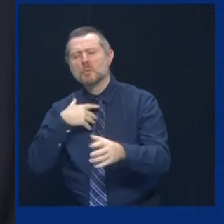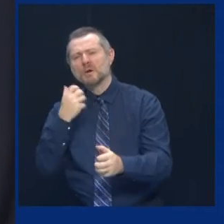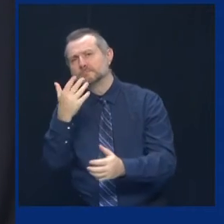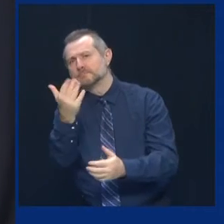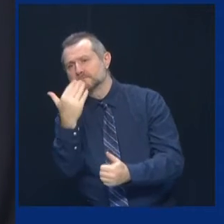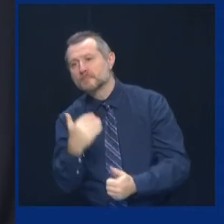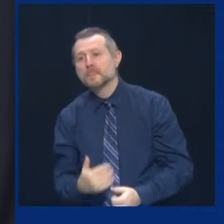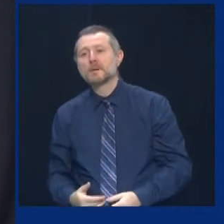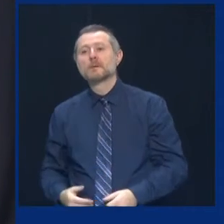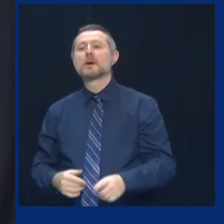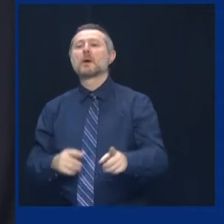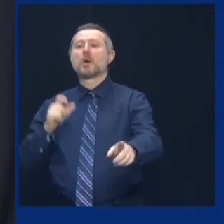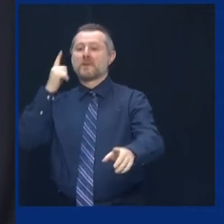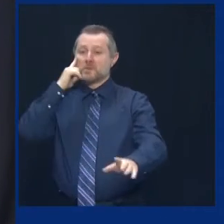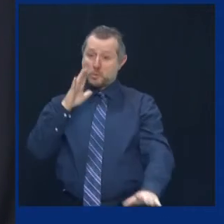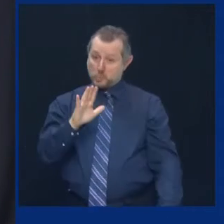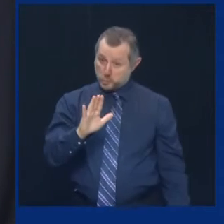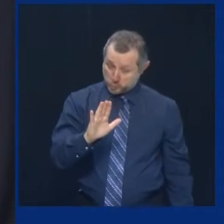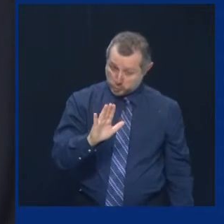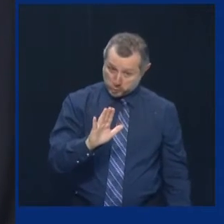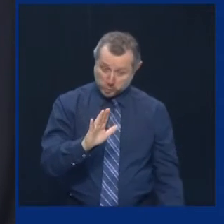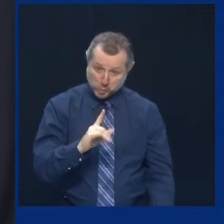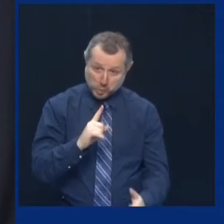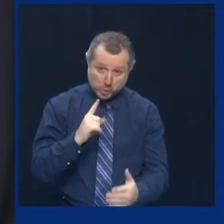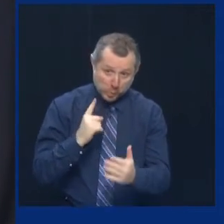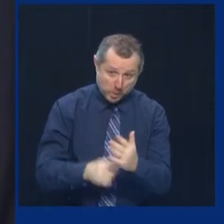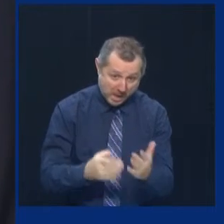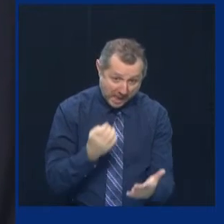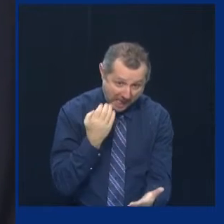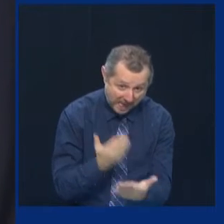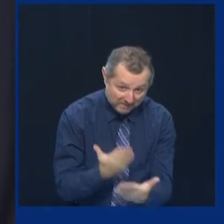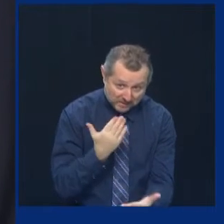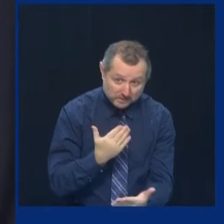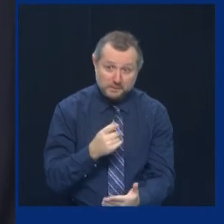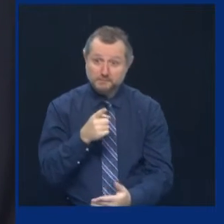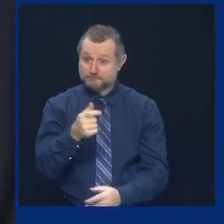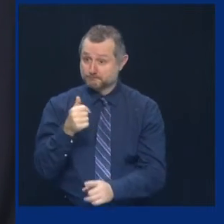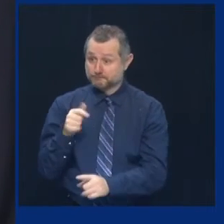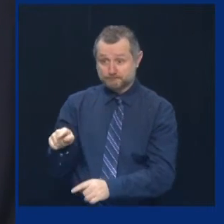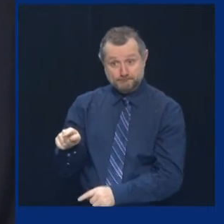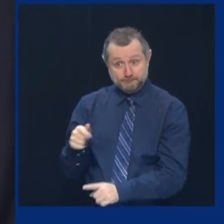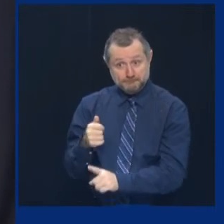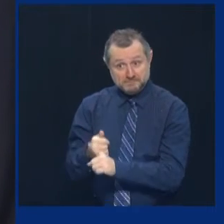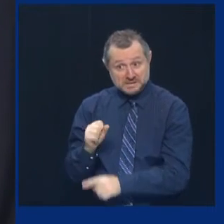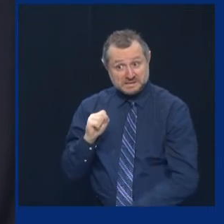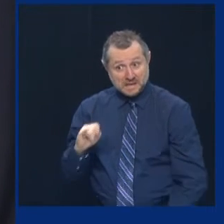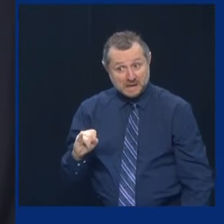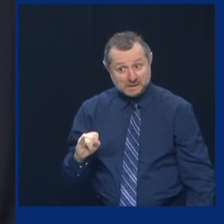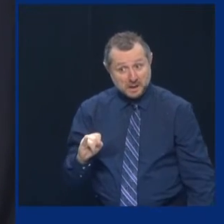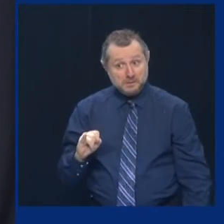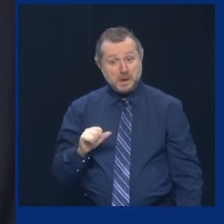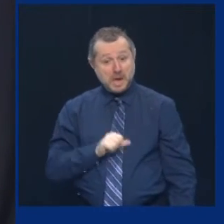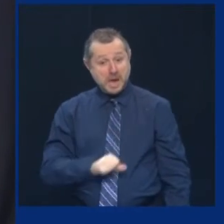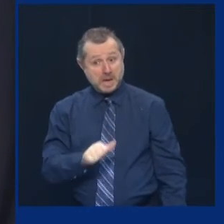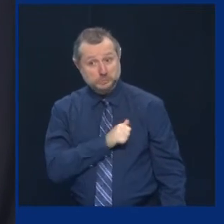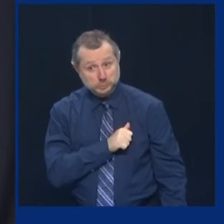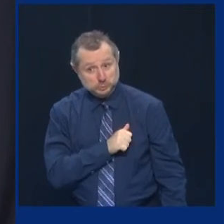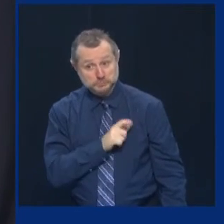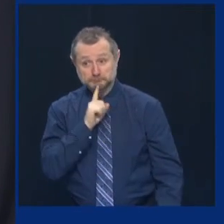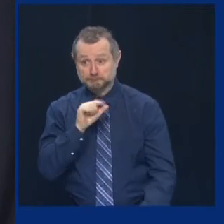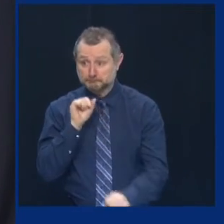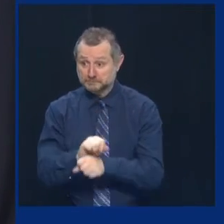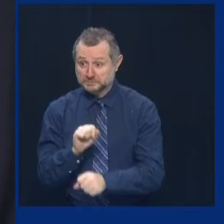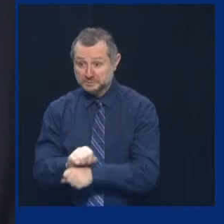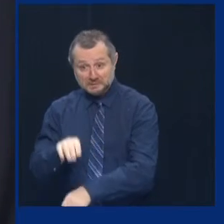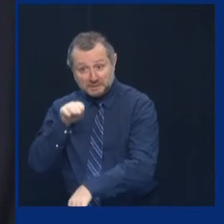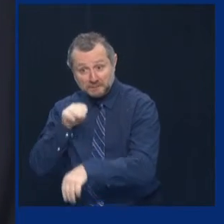What evidence is there that Staten Island's attitude is affecting the infection